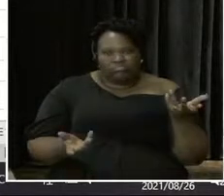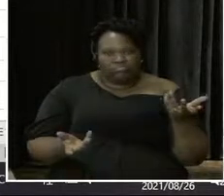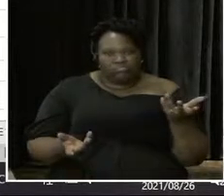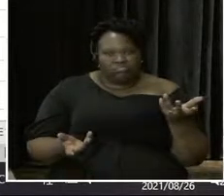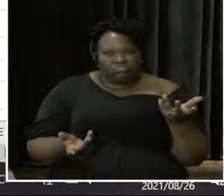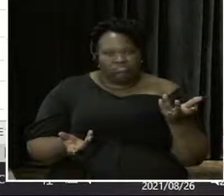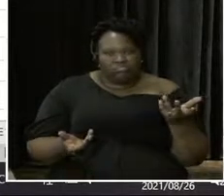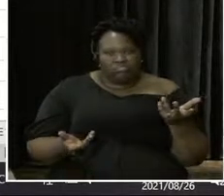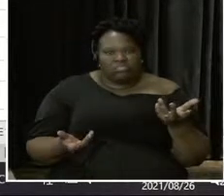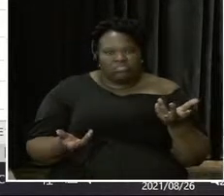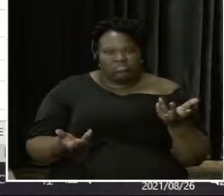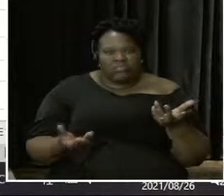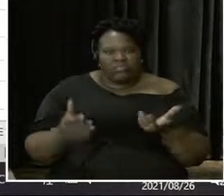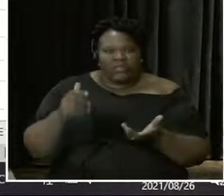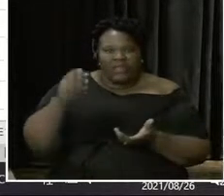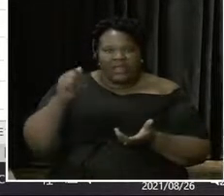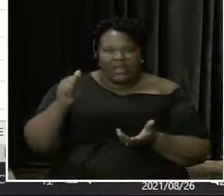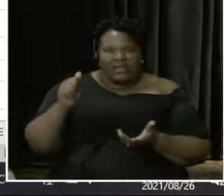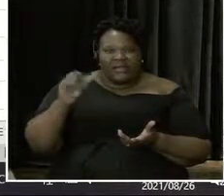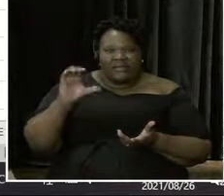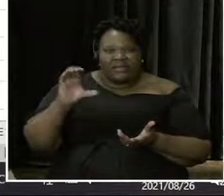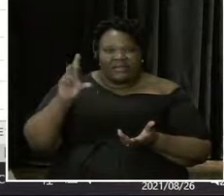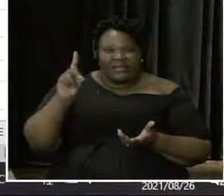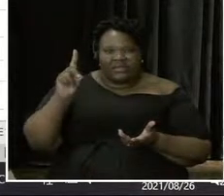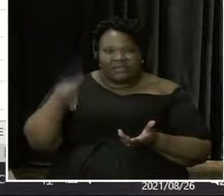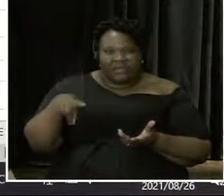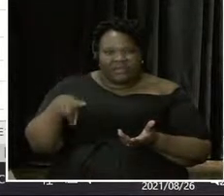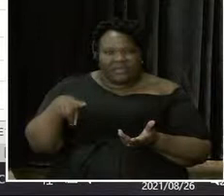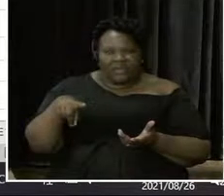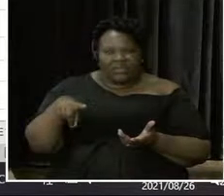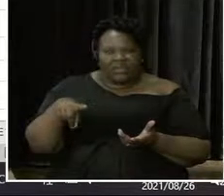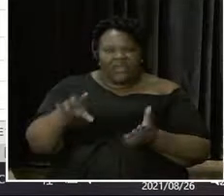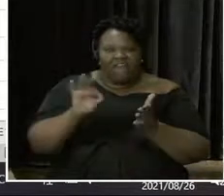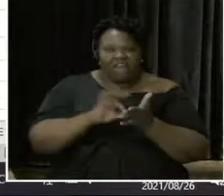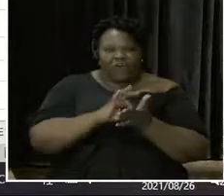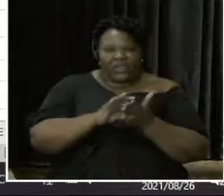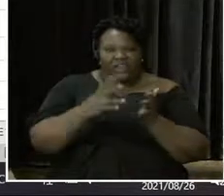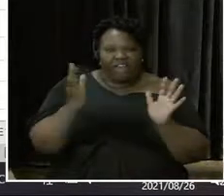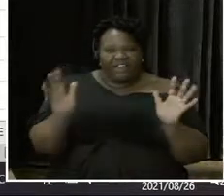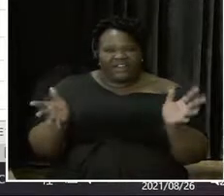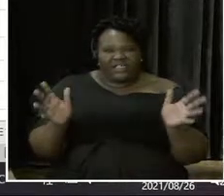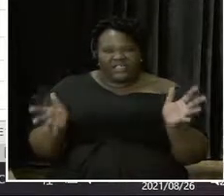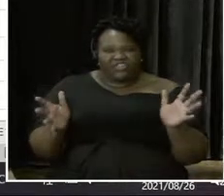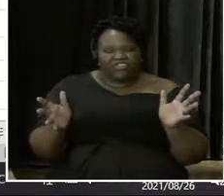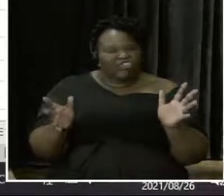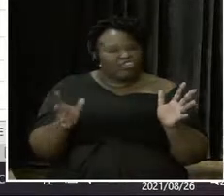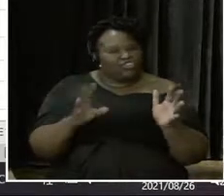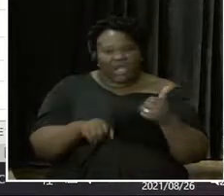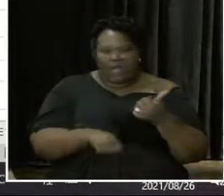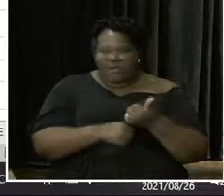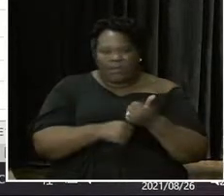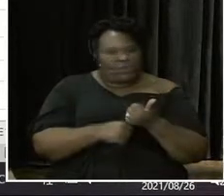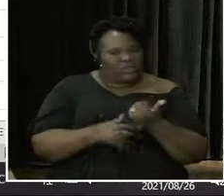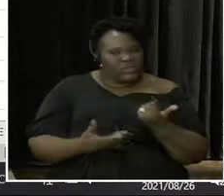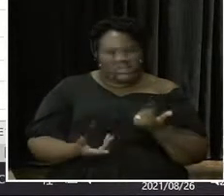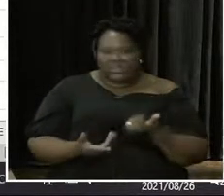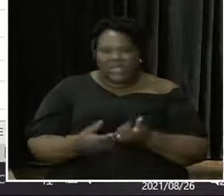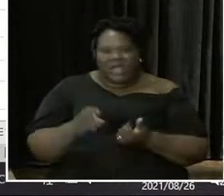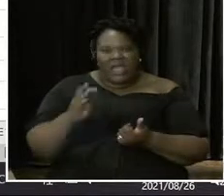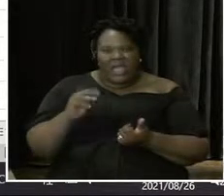Mosa, ACTP, where are you? Oh, ACTP is against, MF is against.